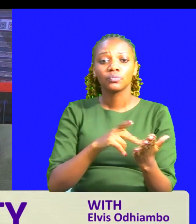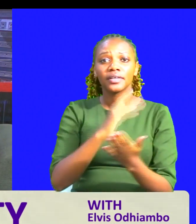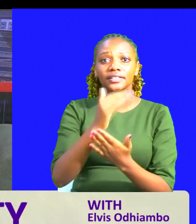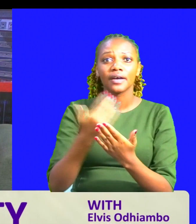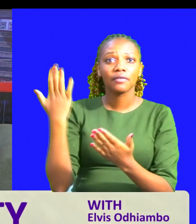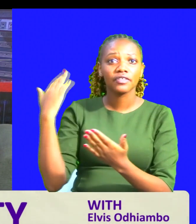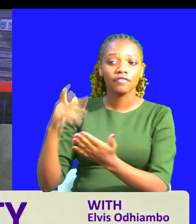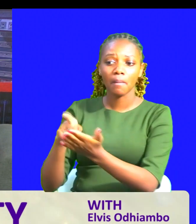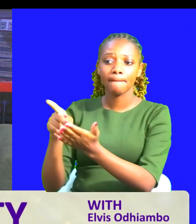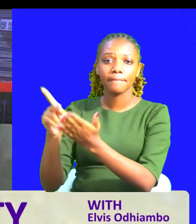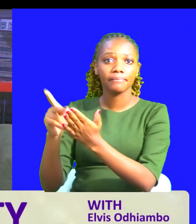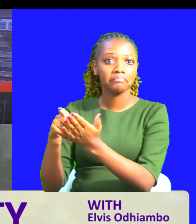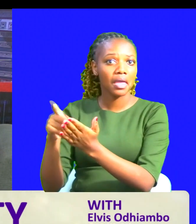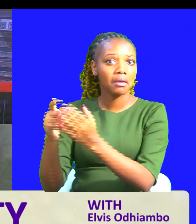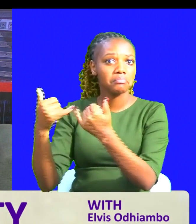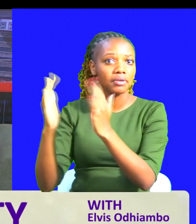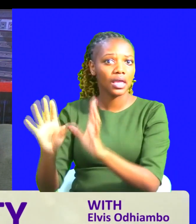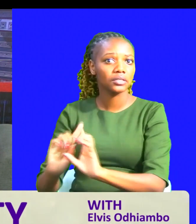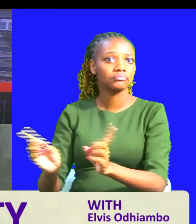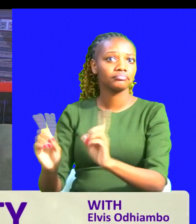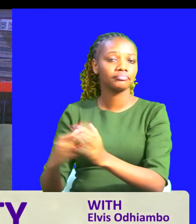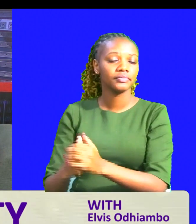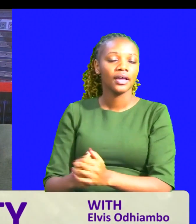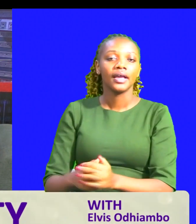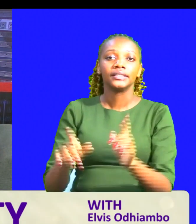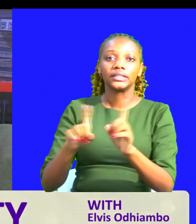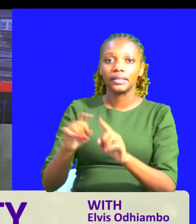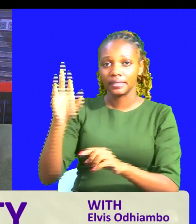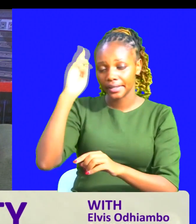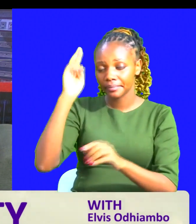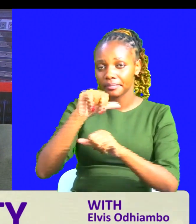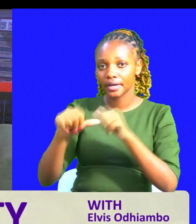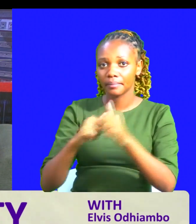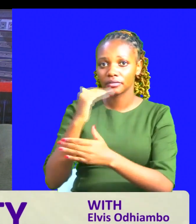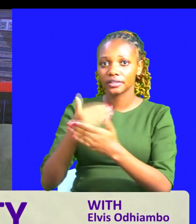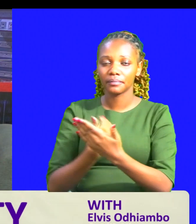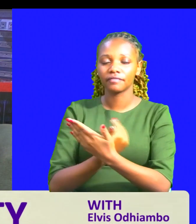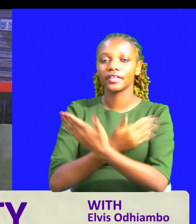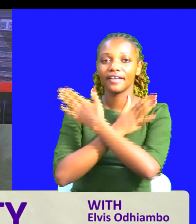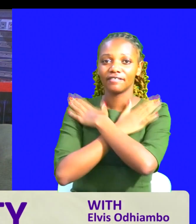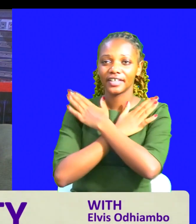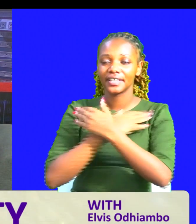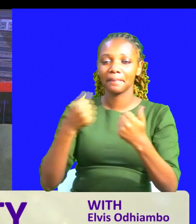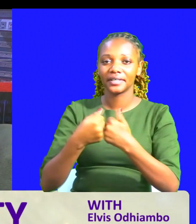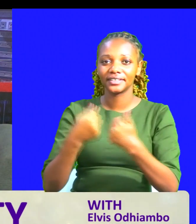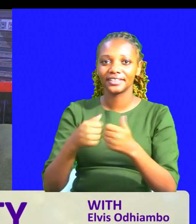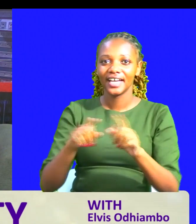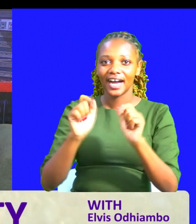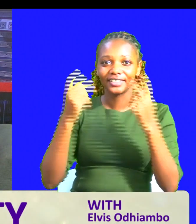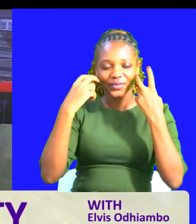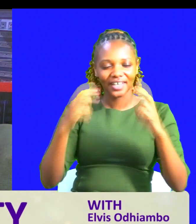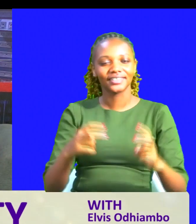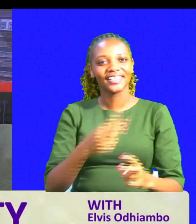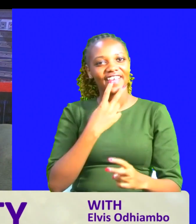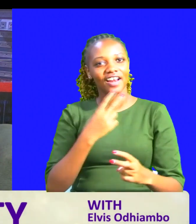former players. And we're going to talk about that as well. Now, for not forgetting some of the pre-season friendlies, kama unaweza ona ndugu amevaa